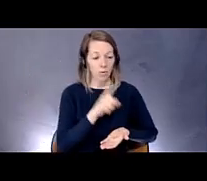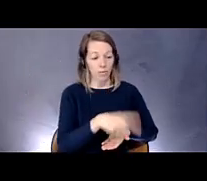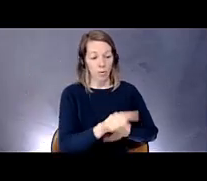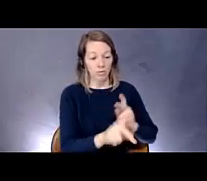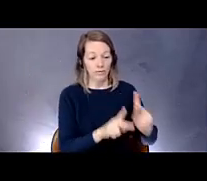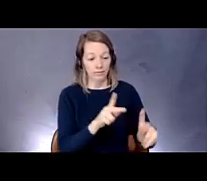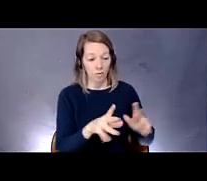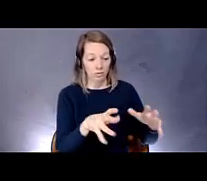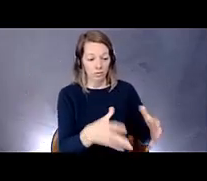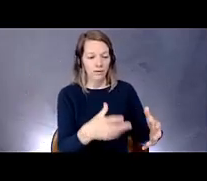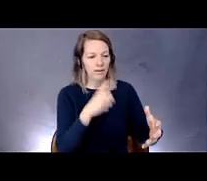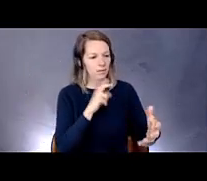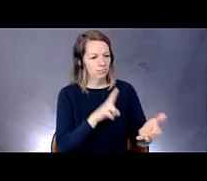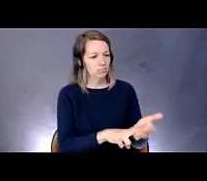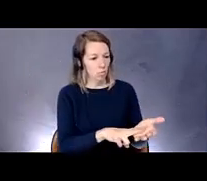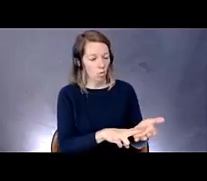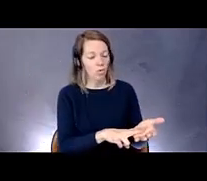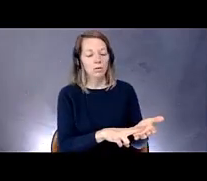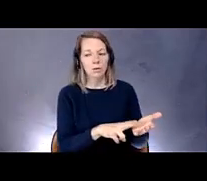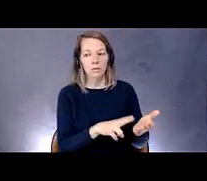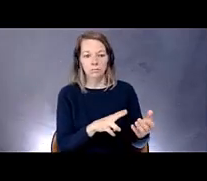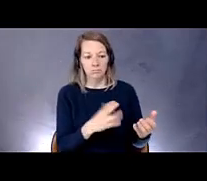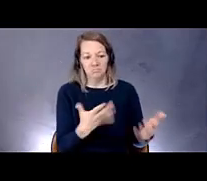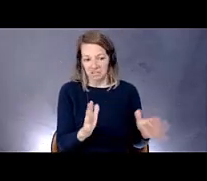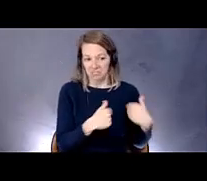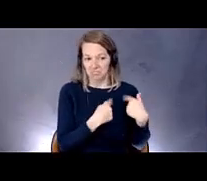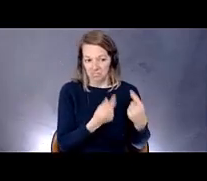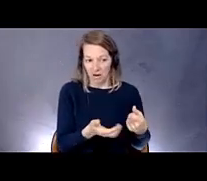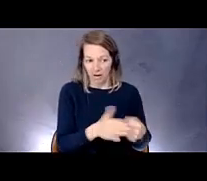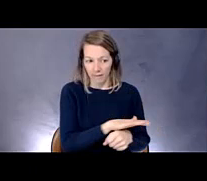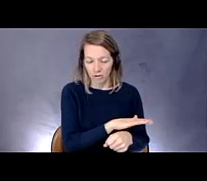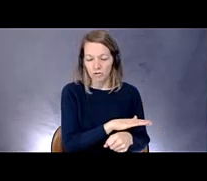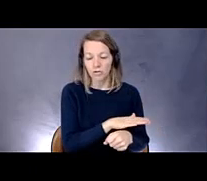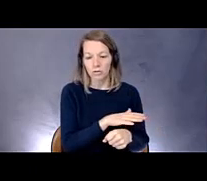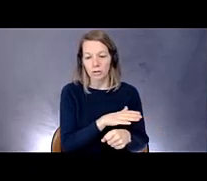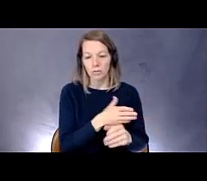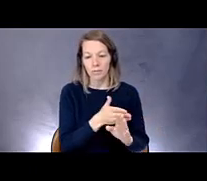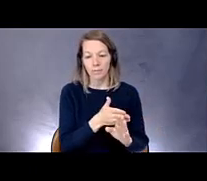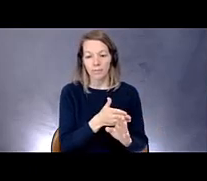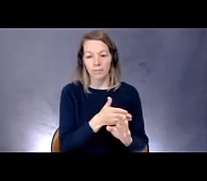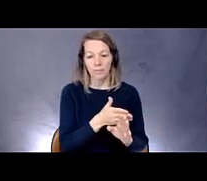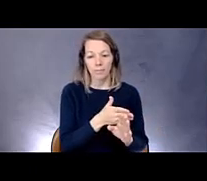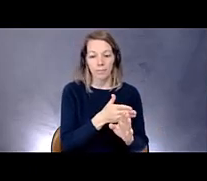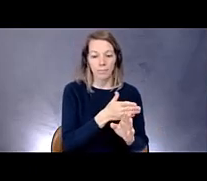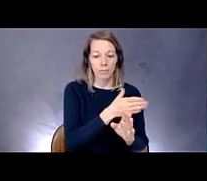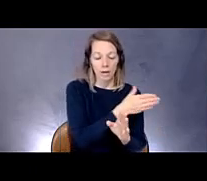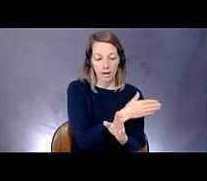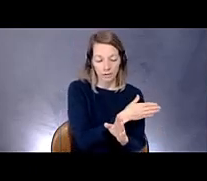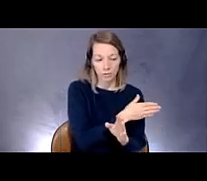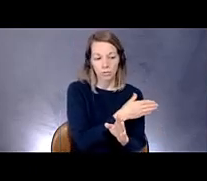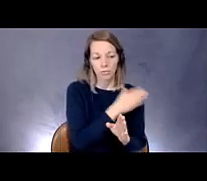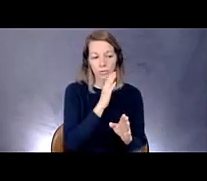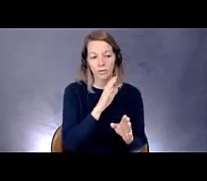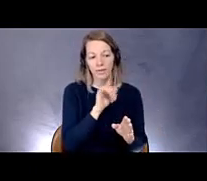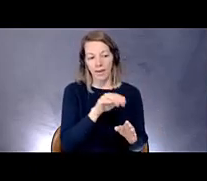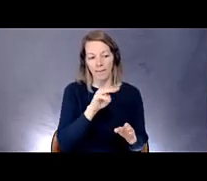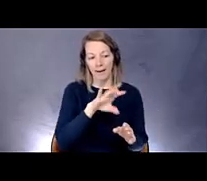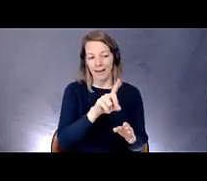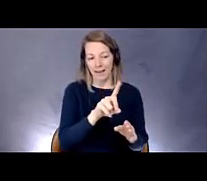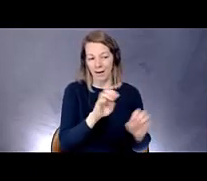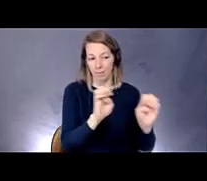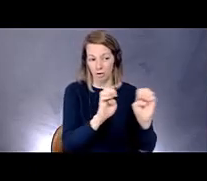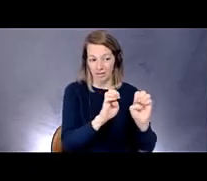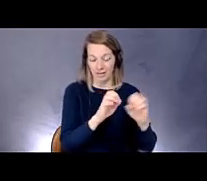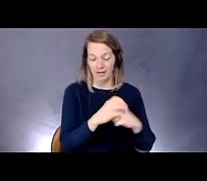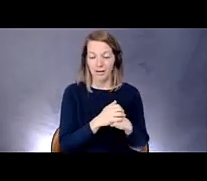that maybe were enrolled or had coverage, at least at some point prior to the Medicaid emergency, they're going to, if